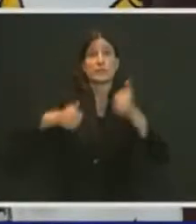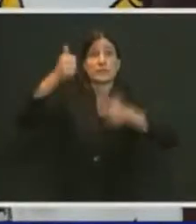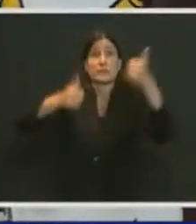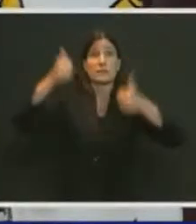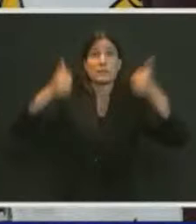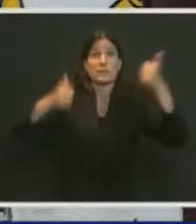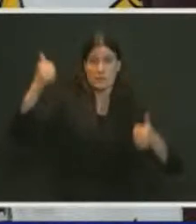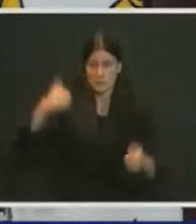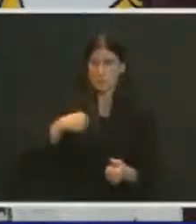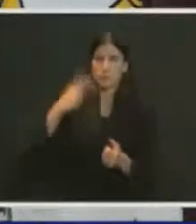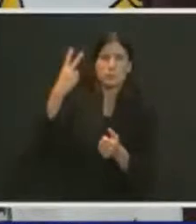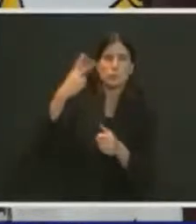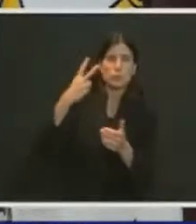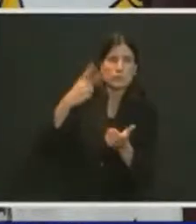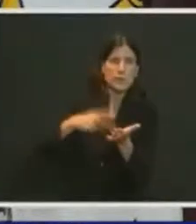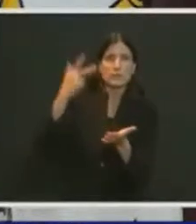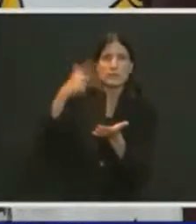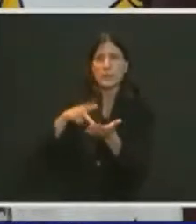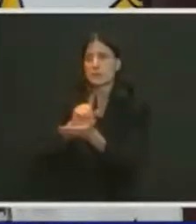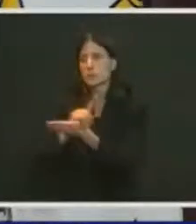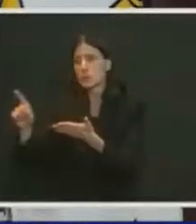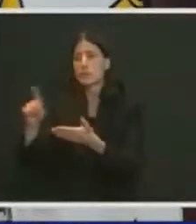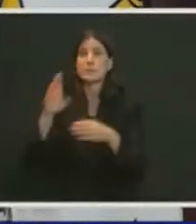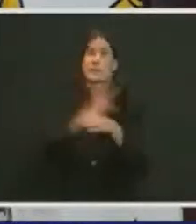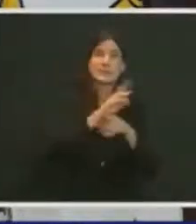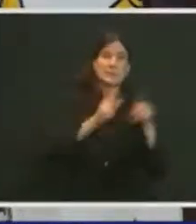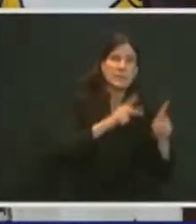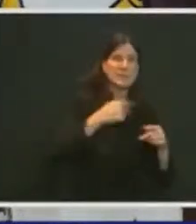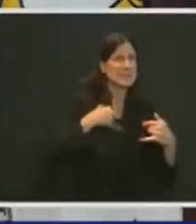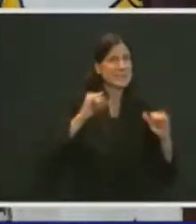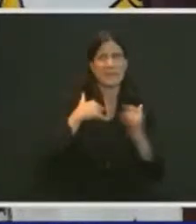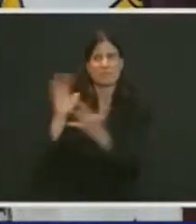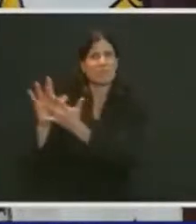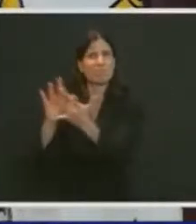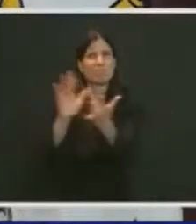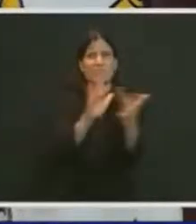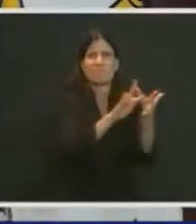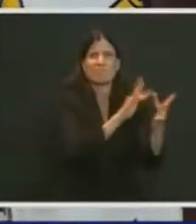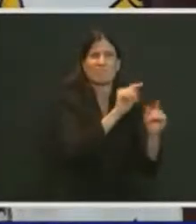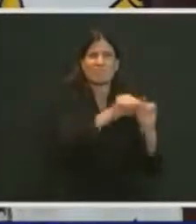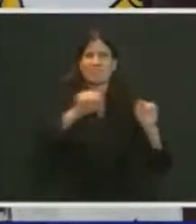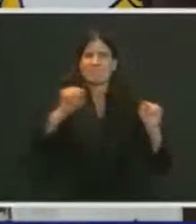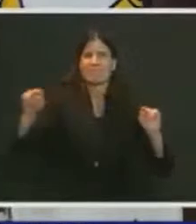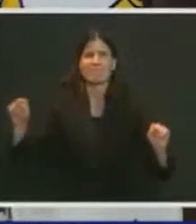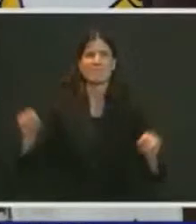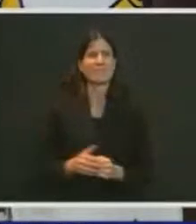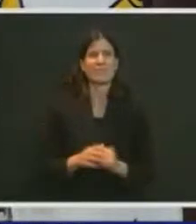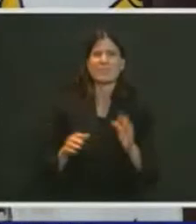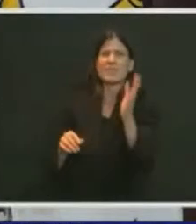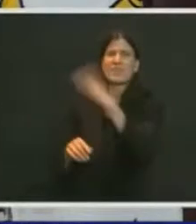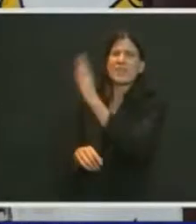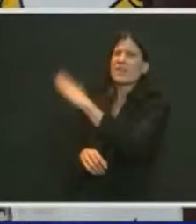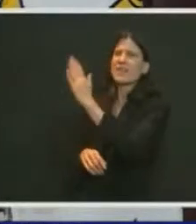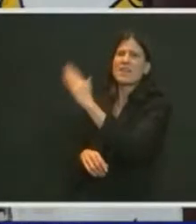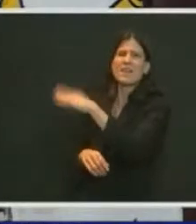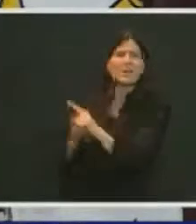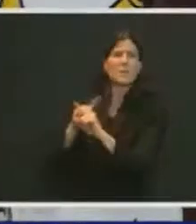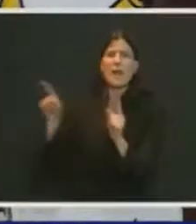of it is, there are no easy or good answers. It's all, you know what I'm saying? You seem to be, not you